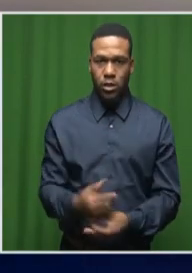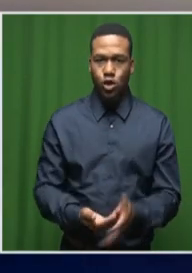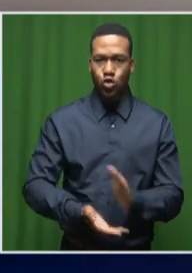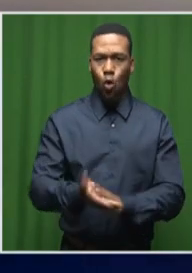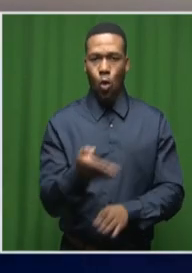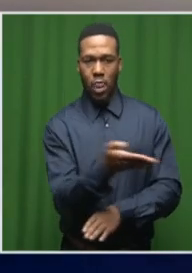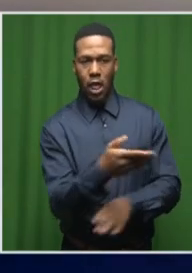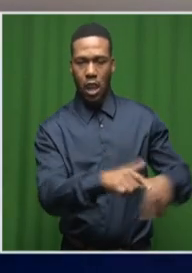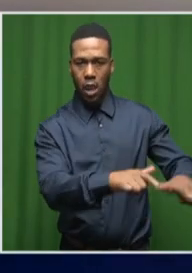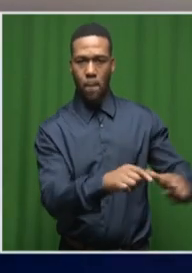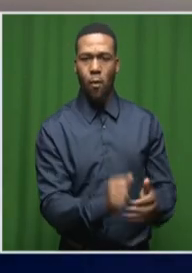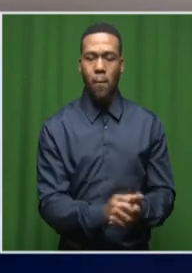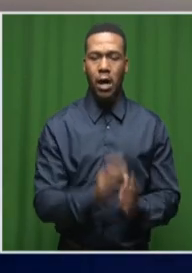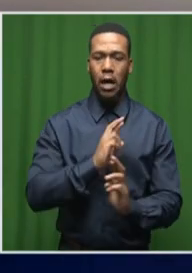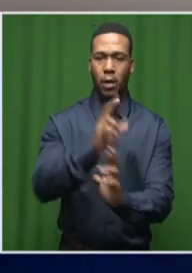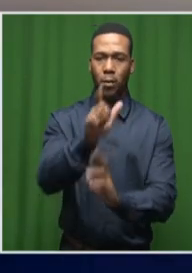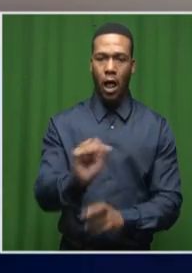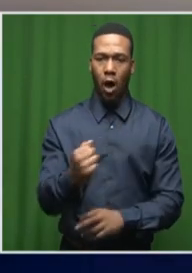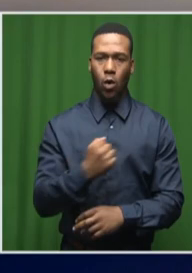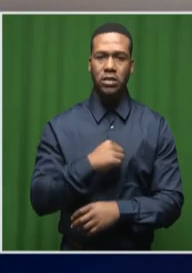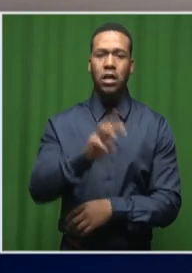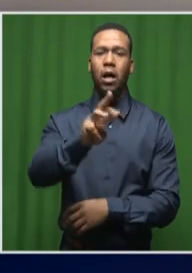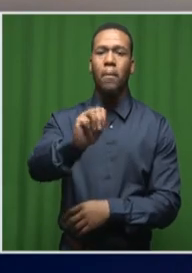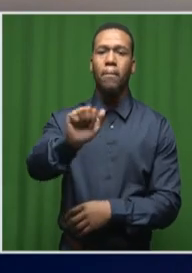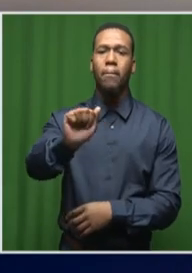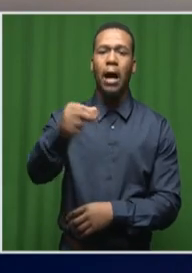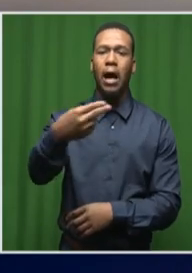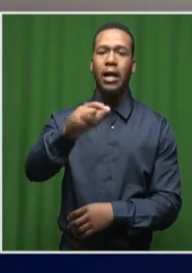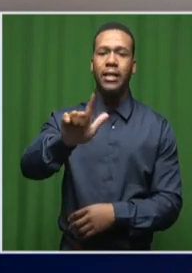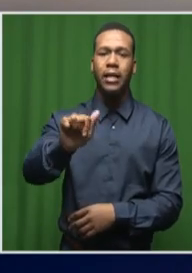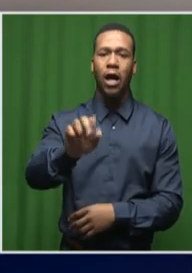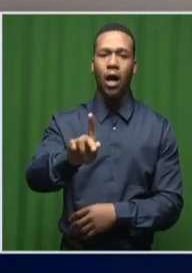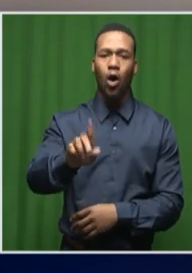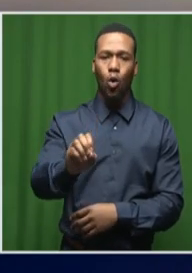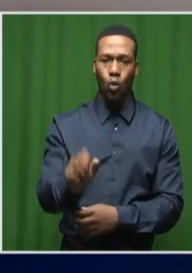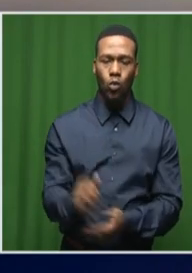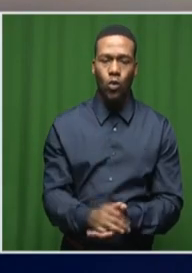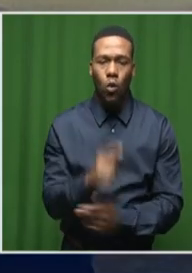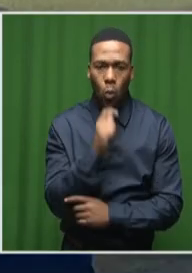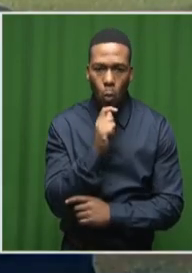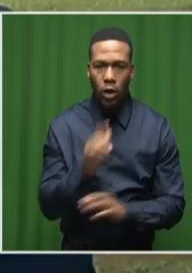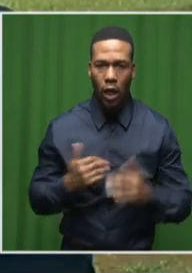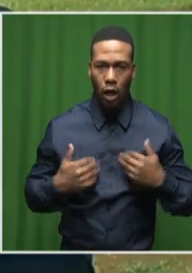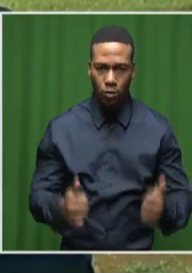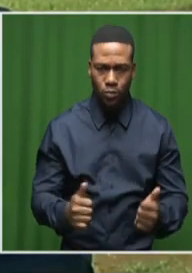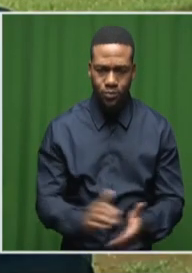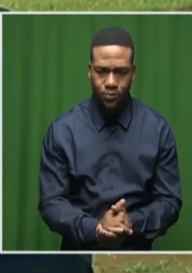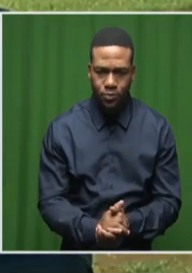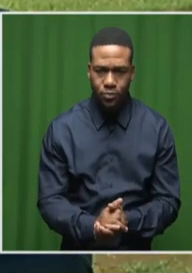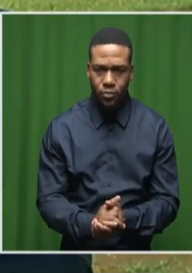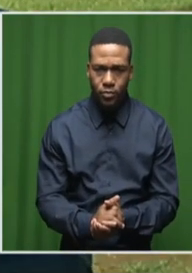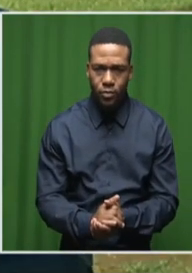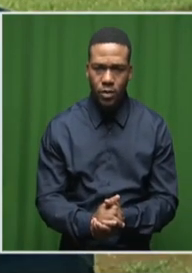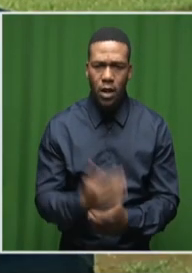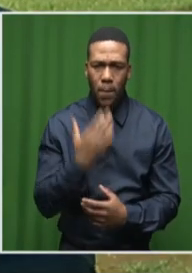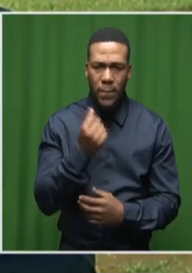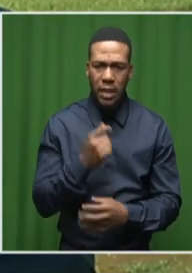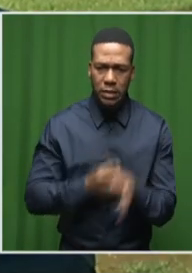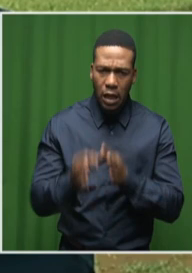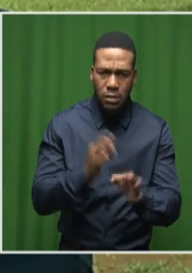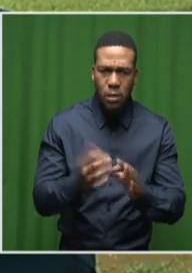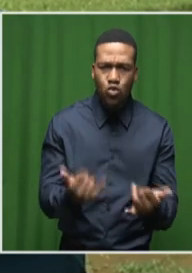Groblersdal, Mahlako Komane. Mahlako, a very good morning to you. Set the scene for us of what we can expect today.